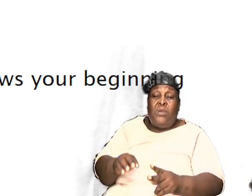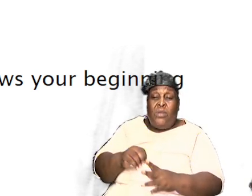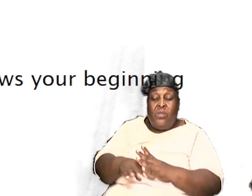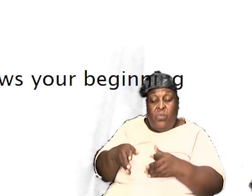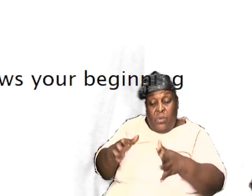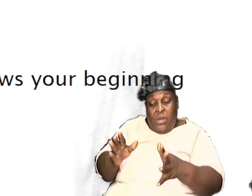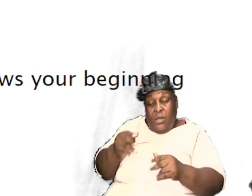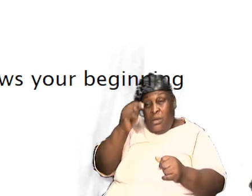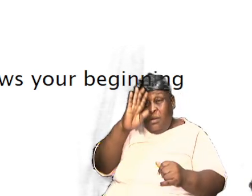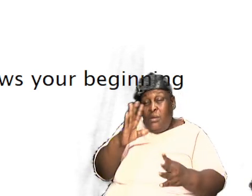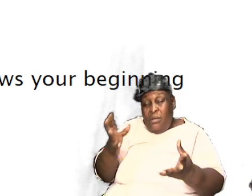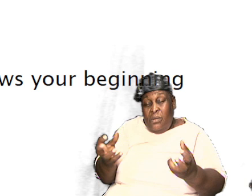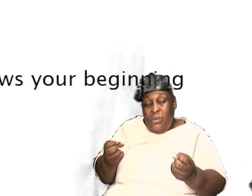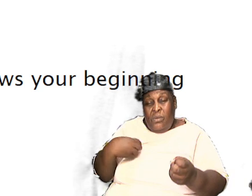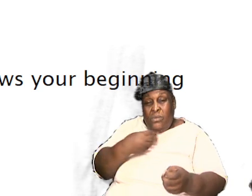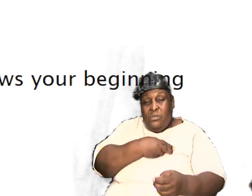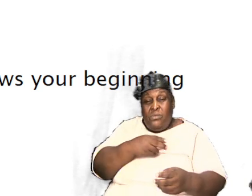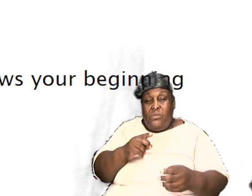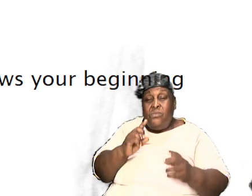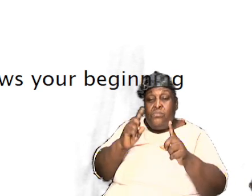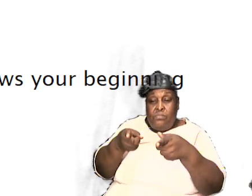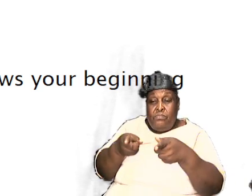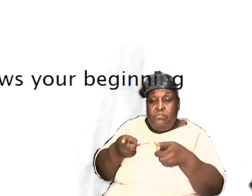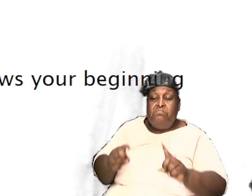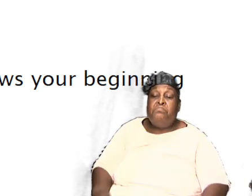us to go.